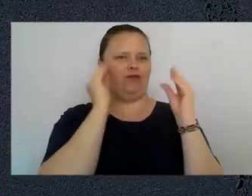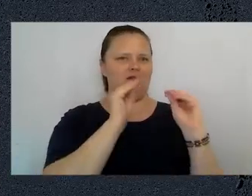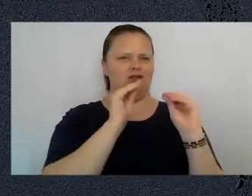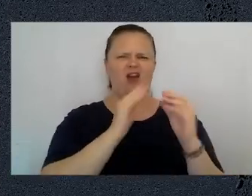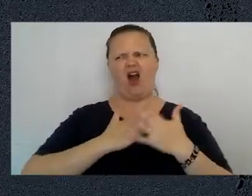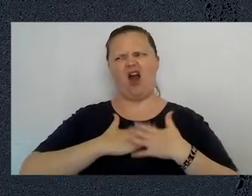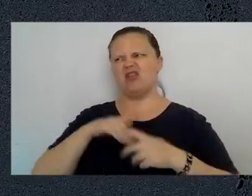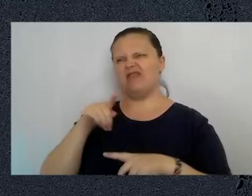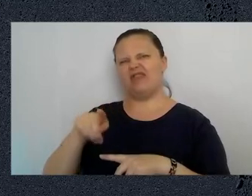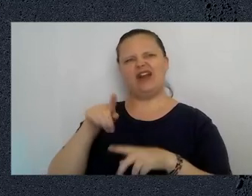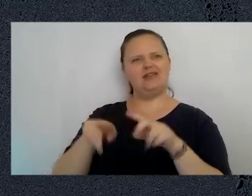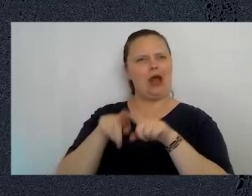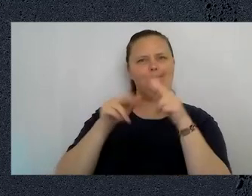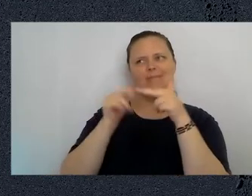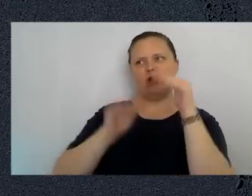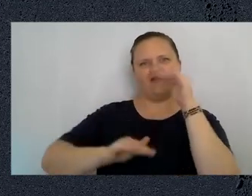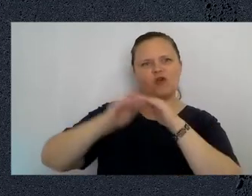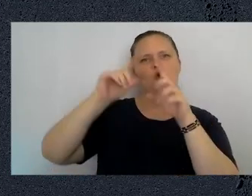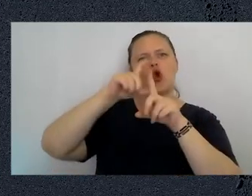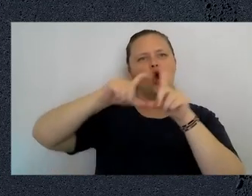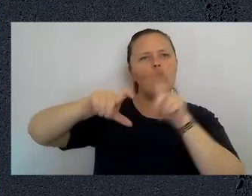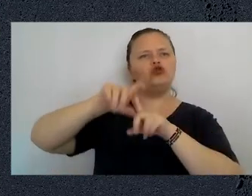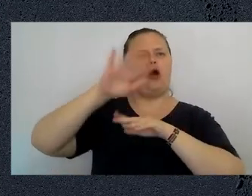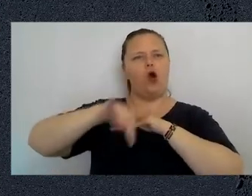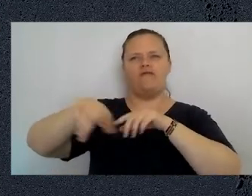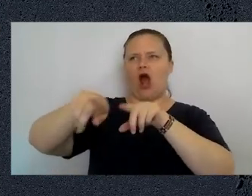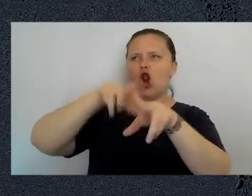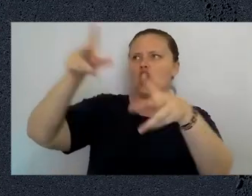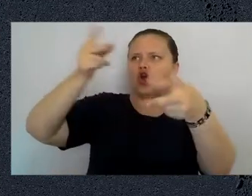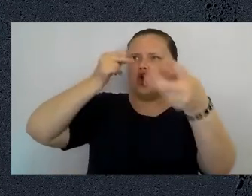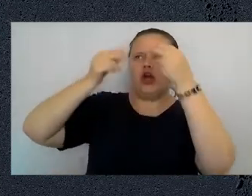a kind of whole culture of learning and conversation